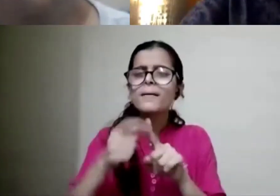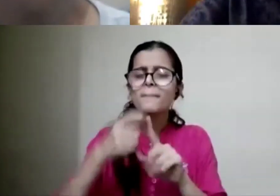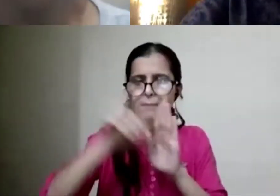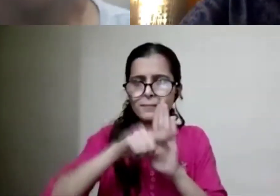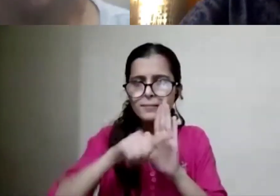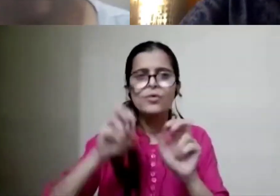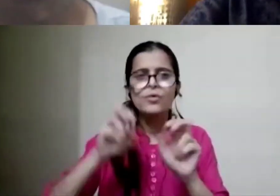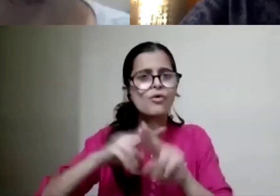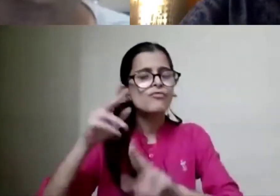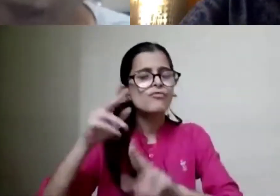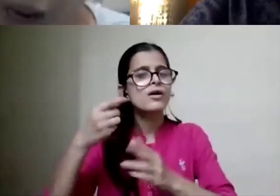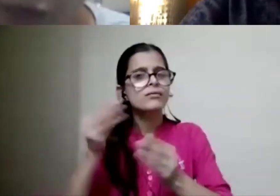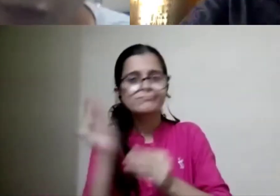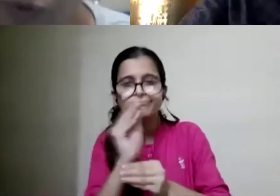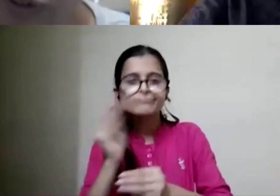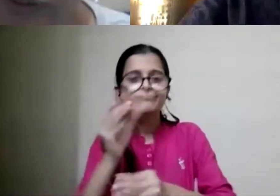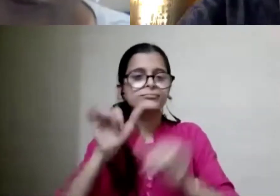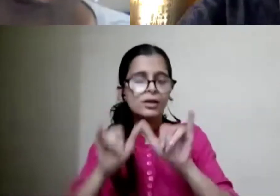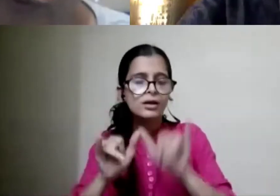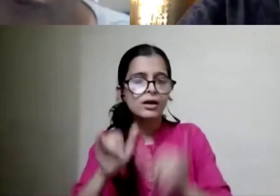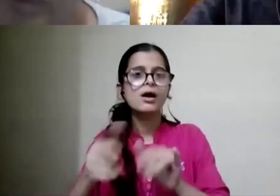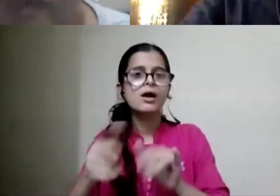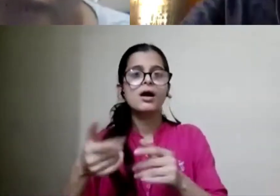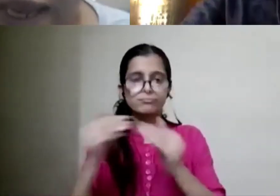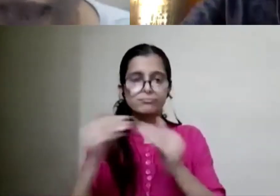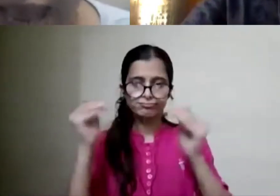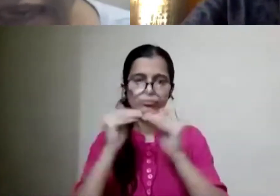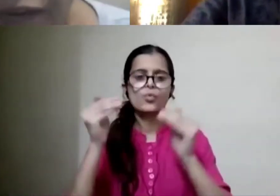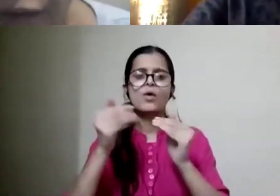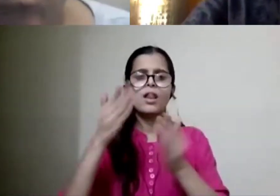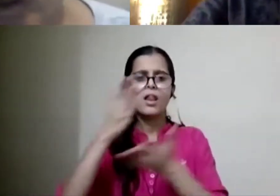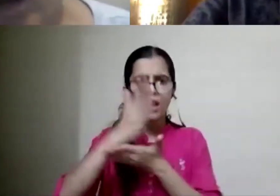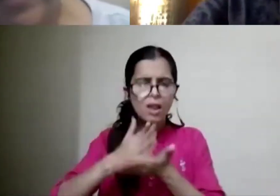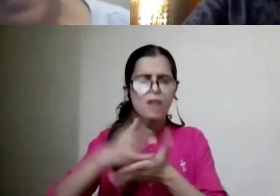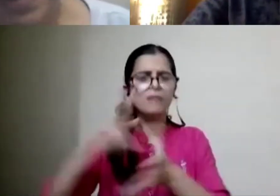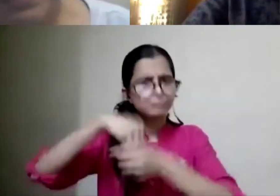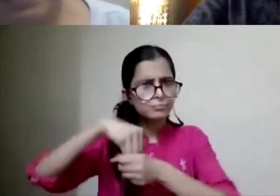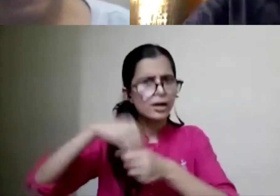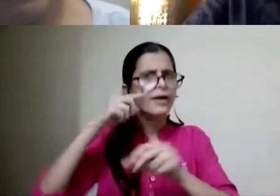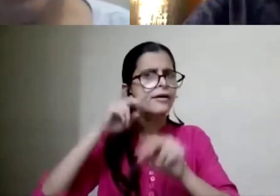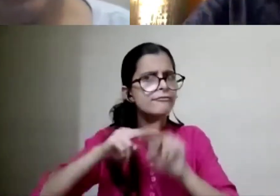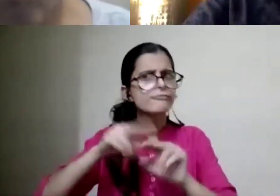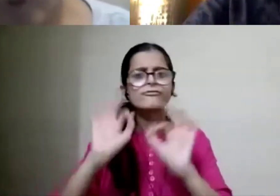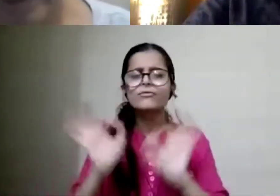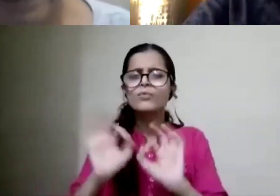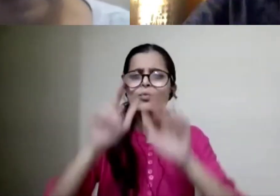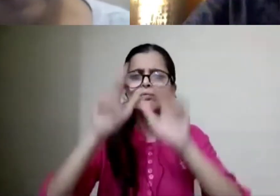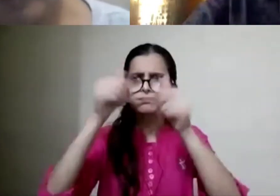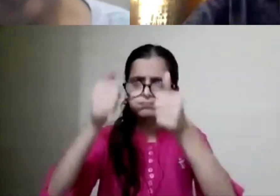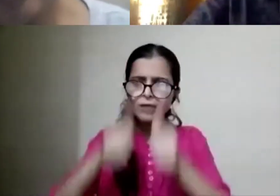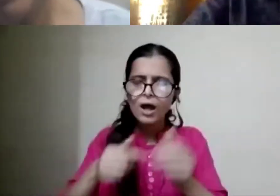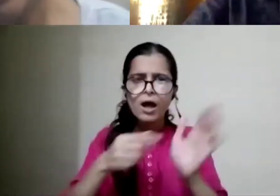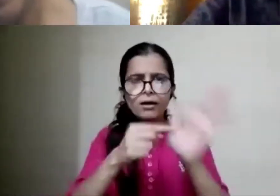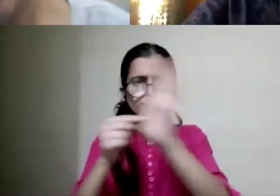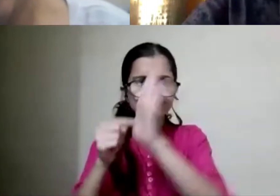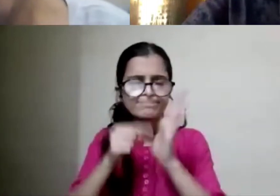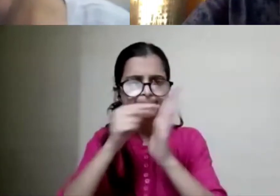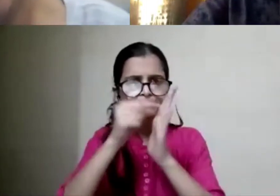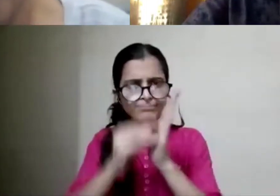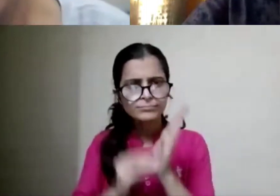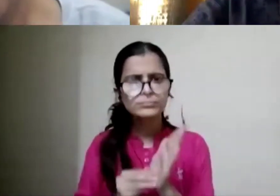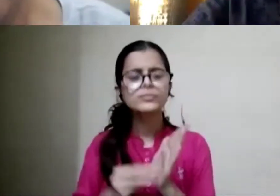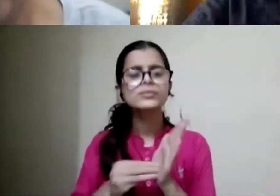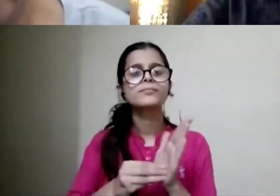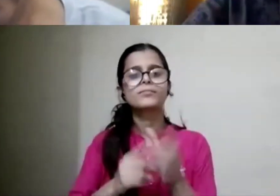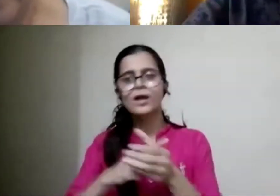accommodation as a part of equality jurisprudence, and if it is not resulting in equality and inclusion, but exclusion